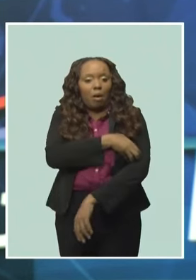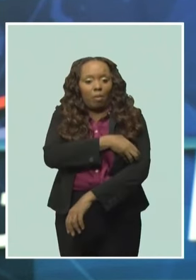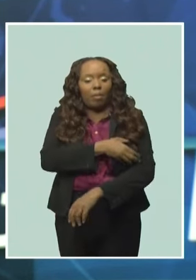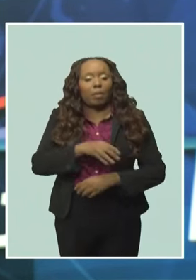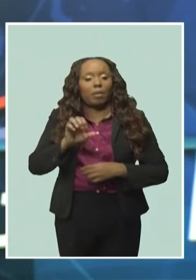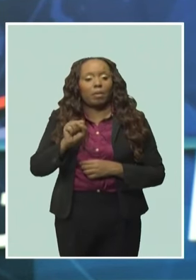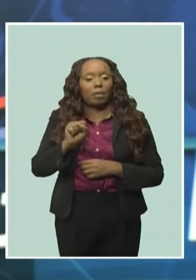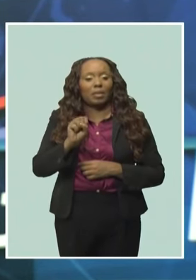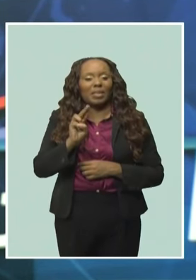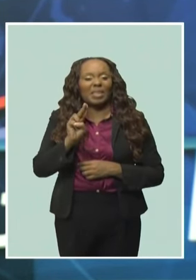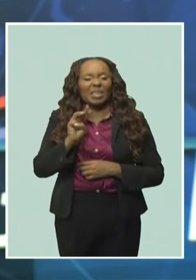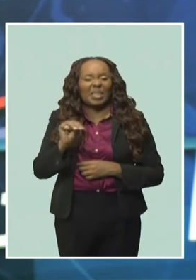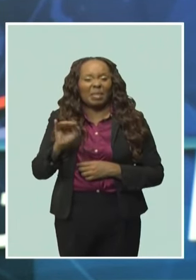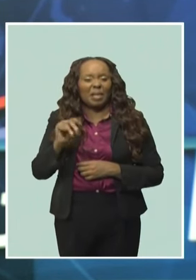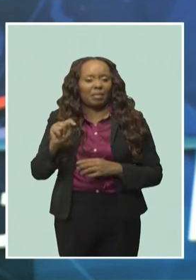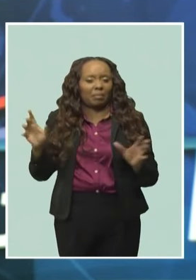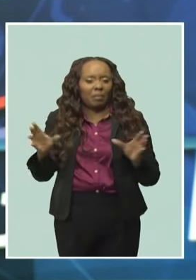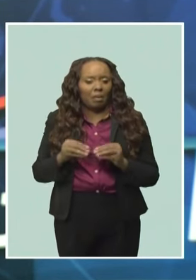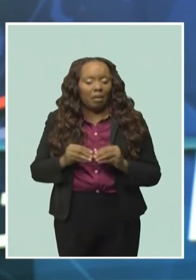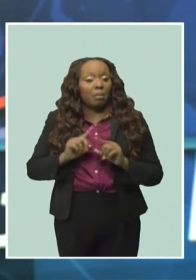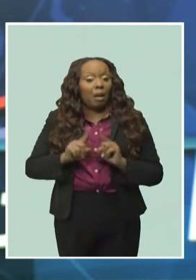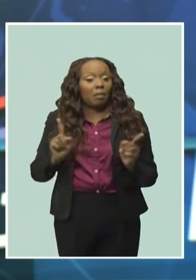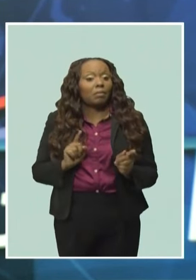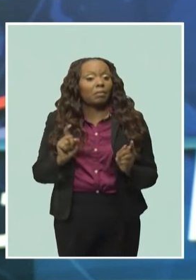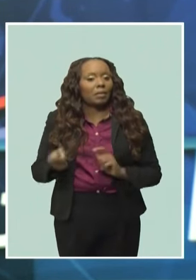today. However, she admitted change is